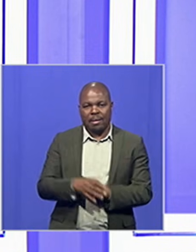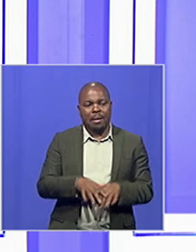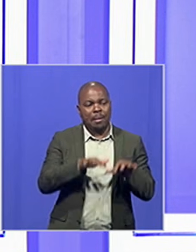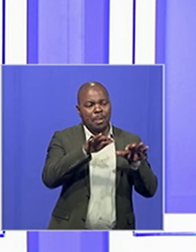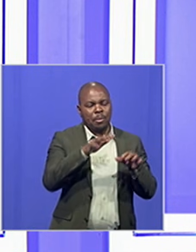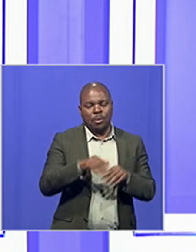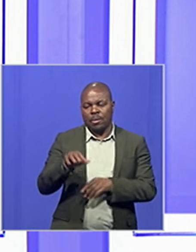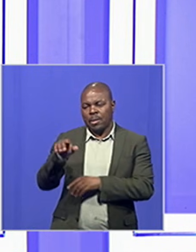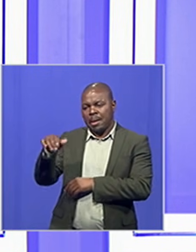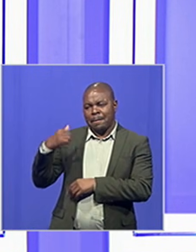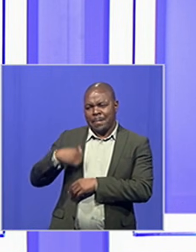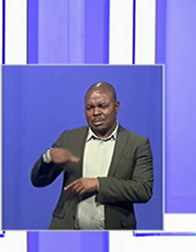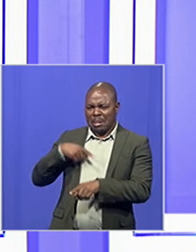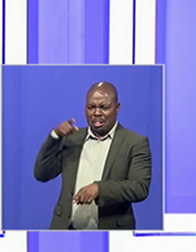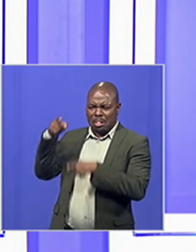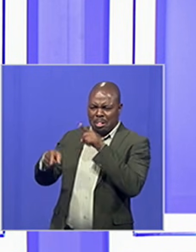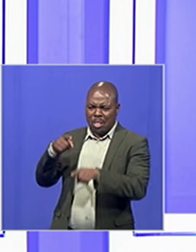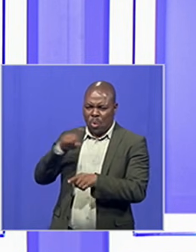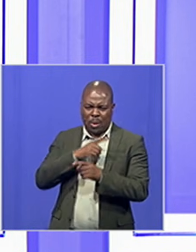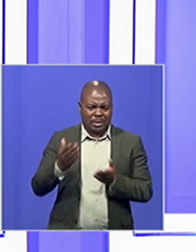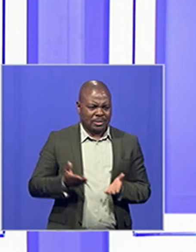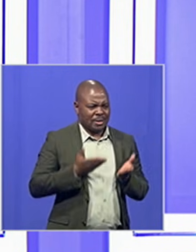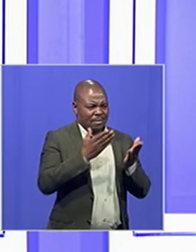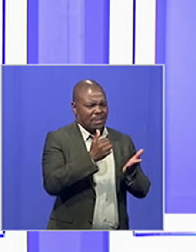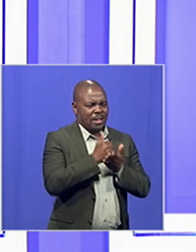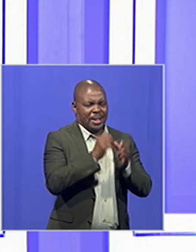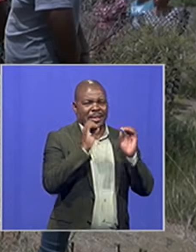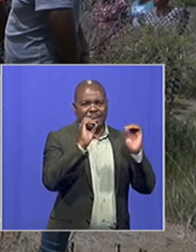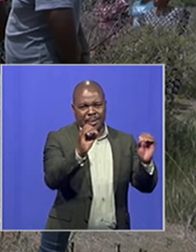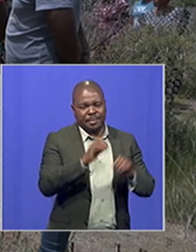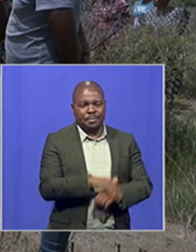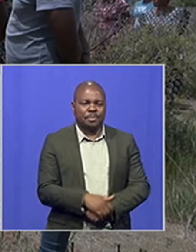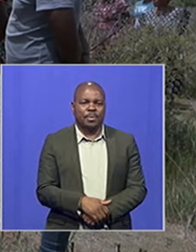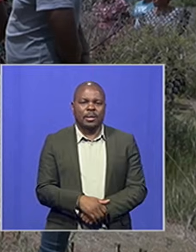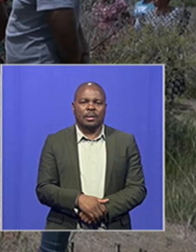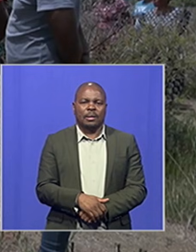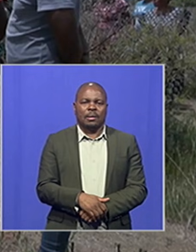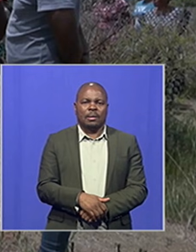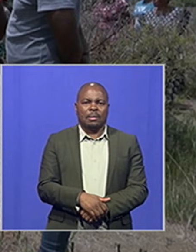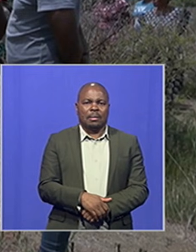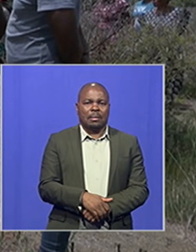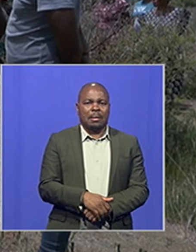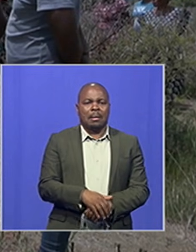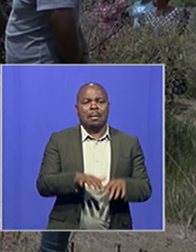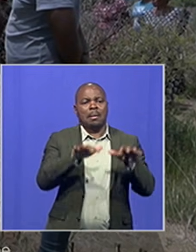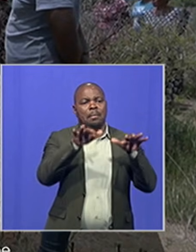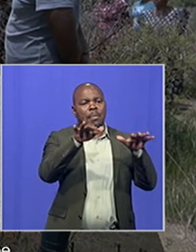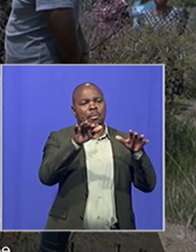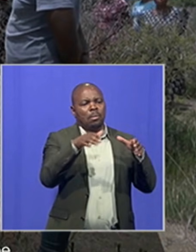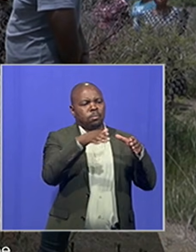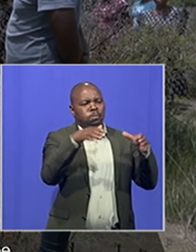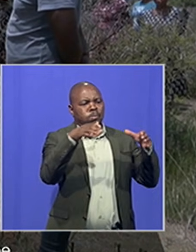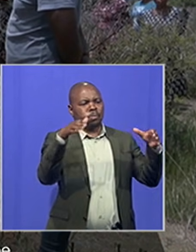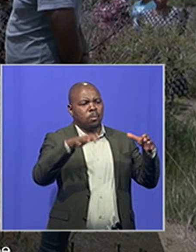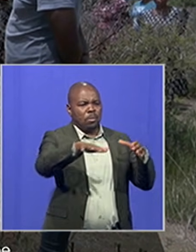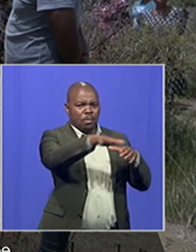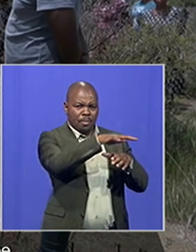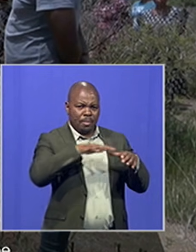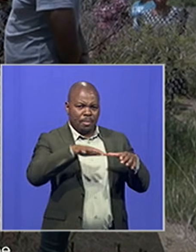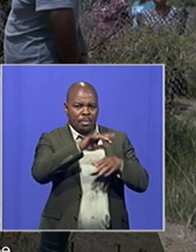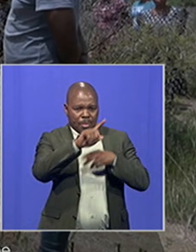dikgatlhong ka go retelelwa ke go batlabela ka ditirelo. Go latela koketsego ya baagi mo Wellington, go ne ga nna